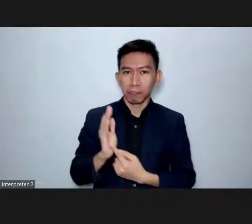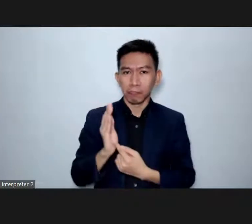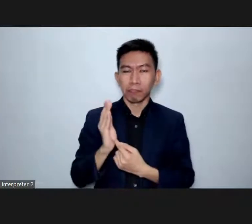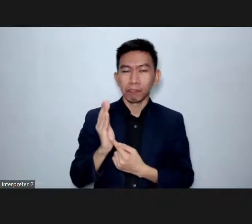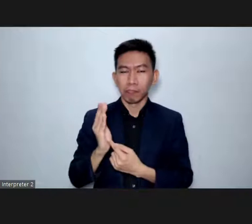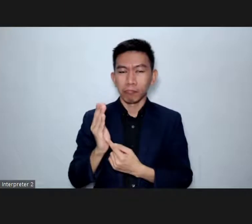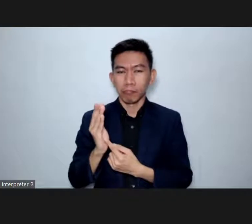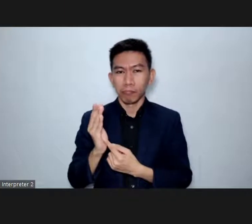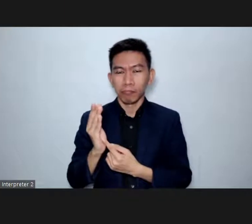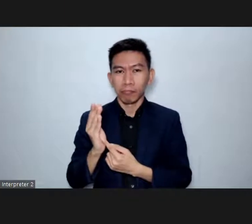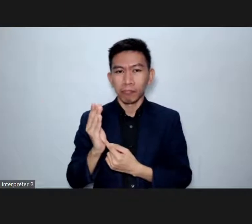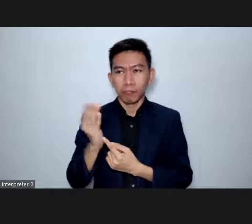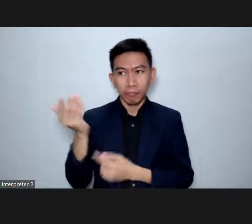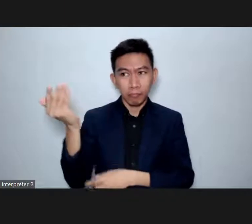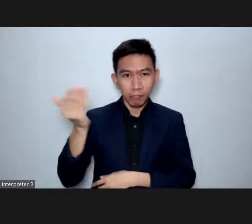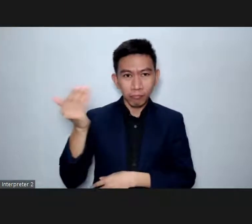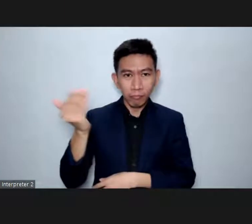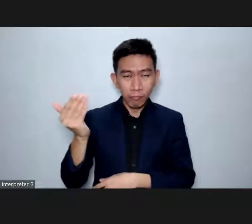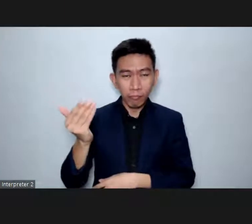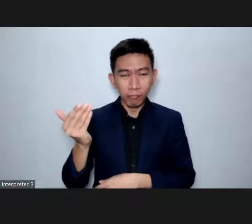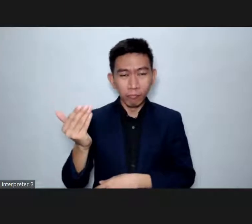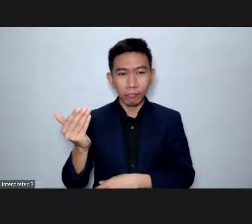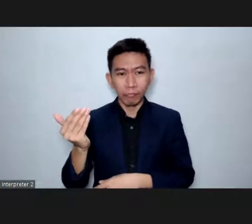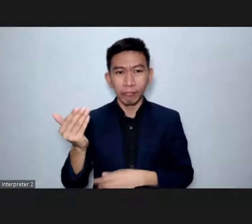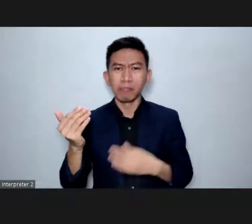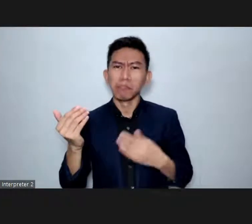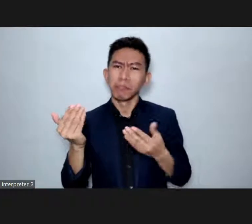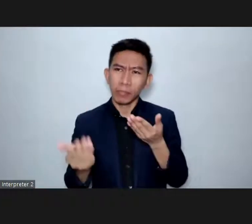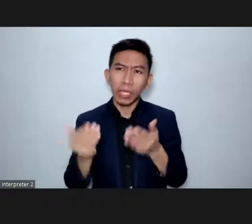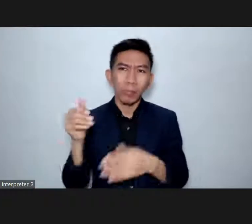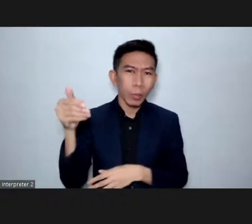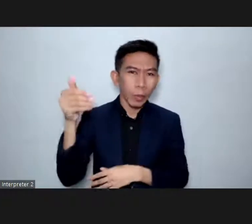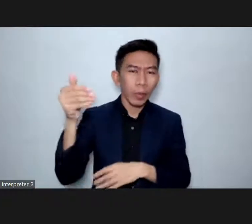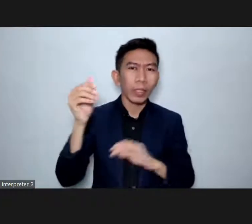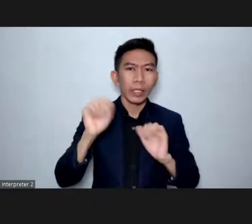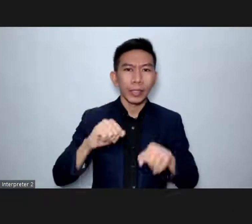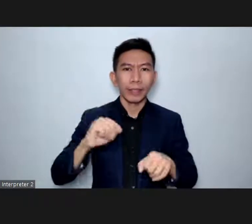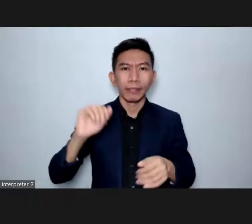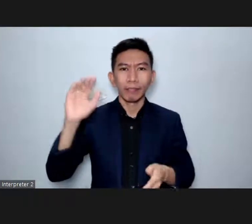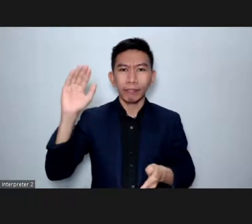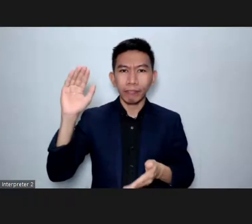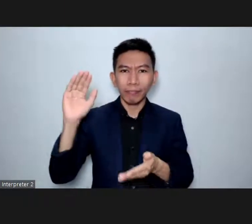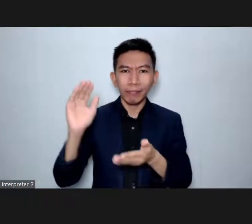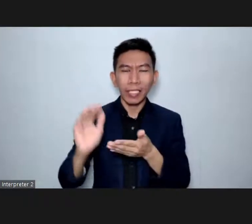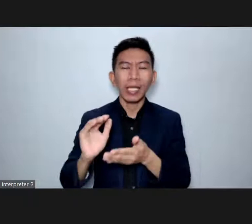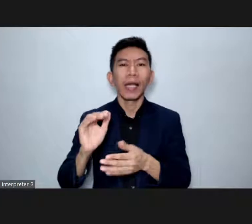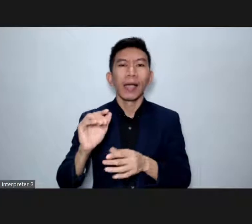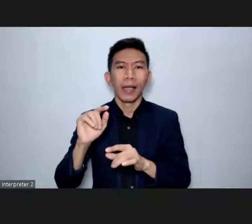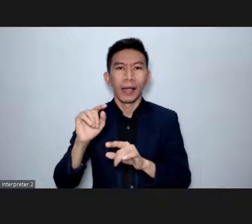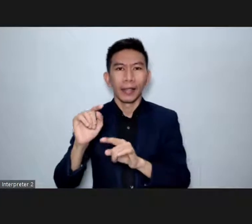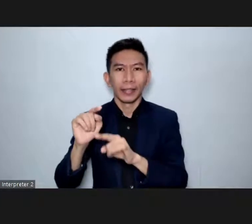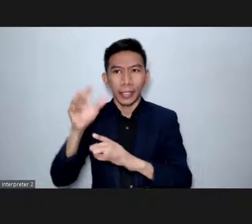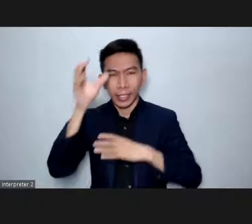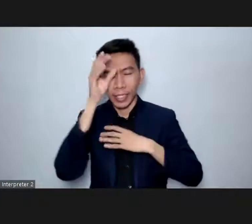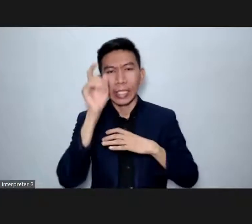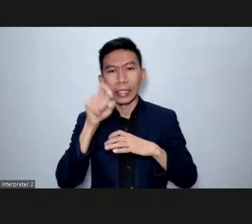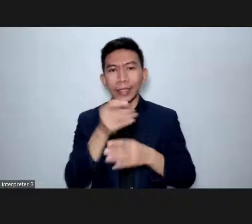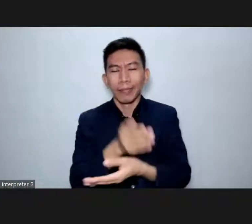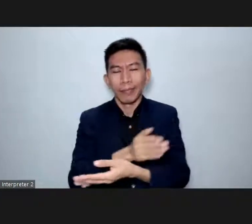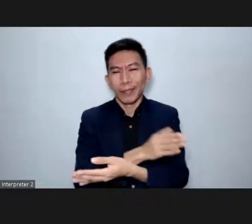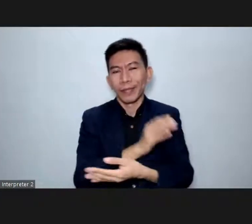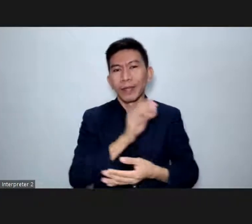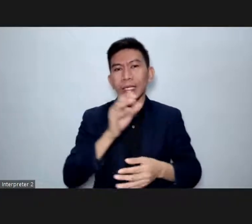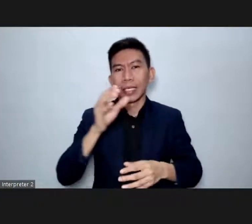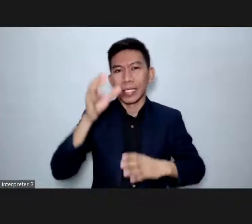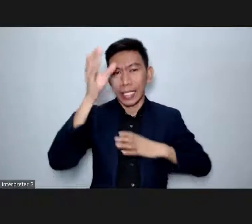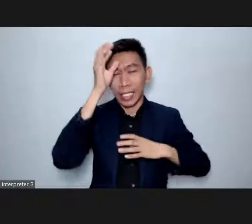that there is an inequality perhaps in cancer care, and we need to establish this, and we need